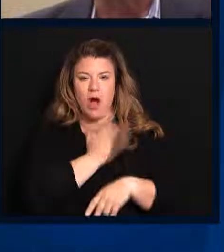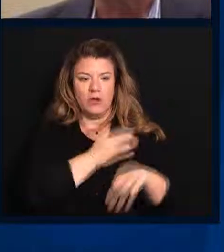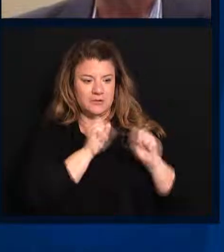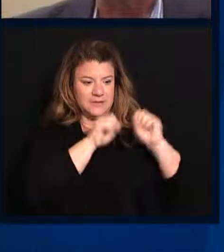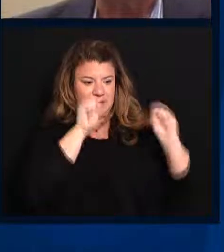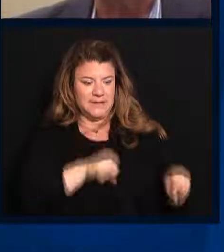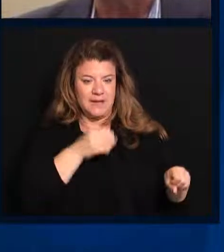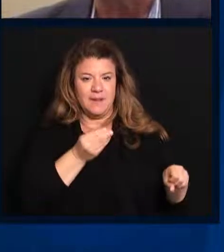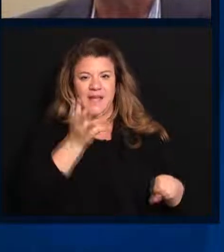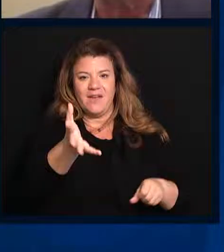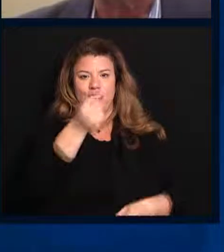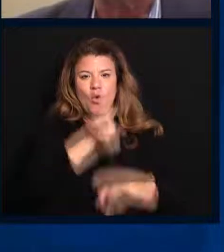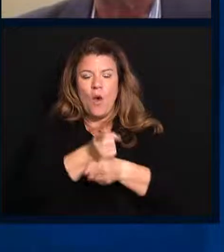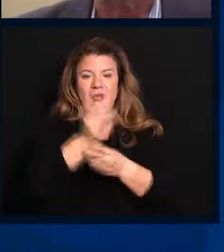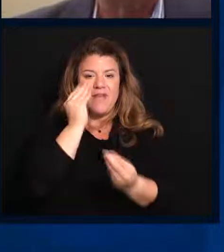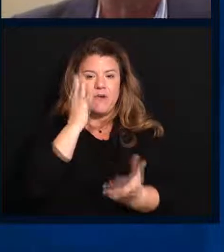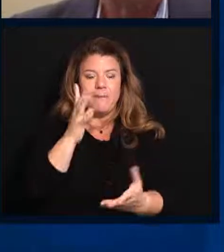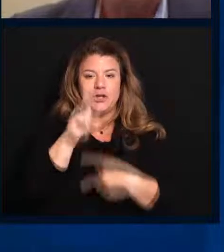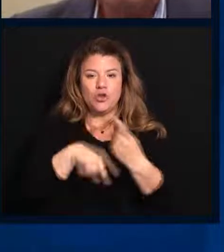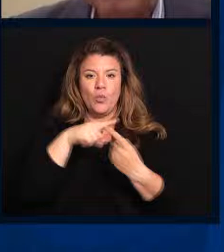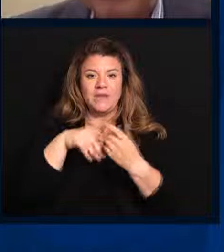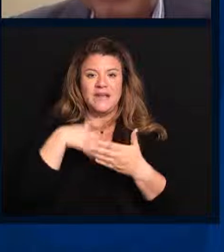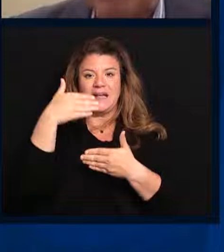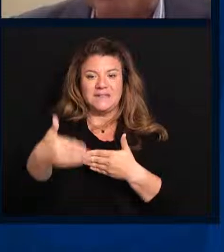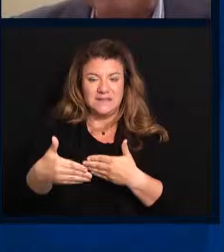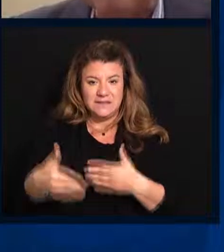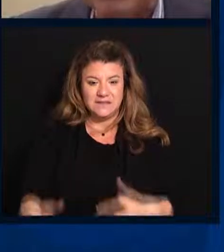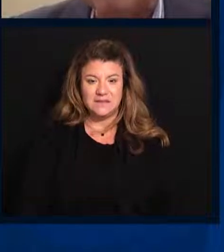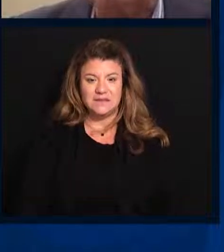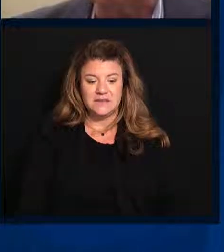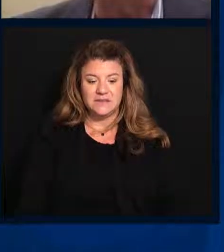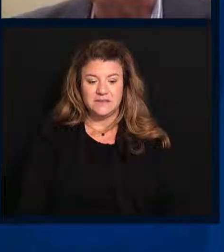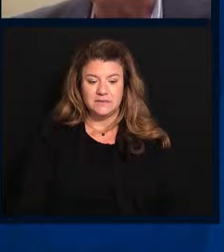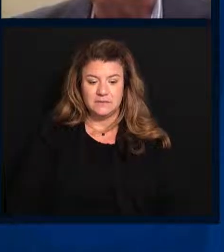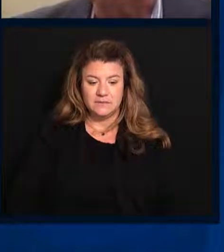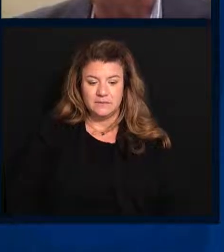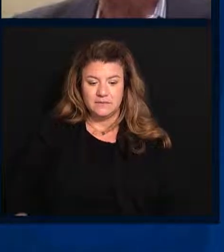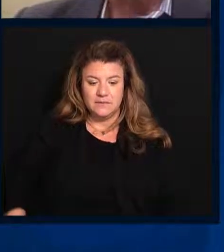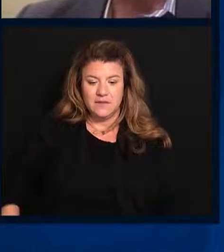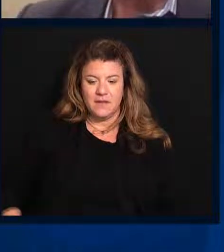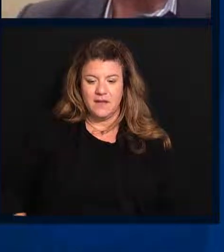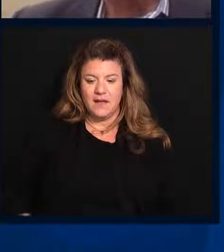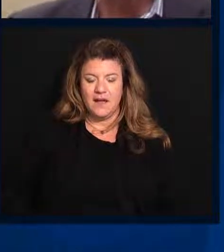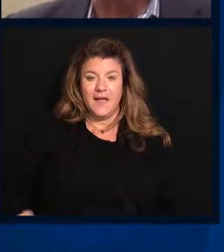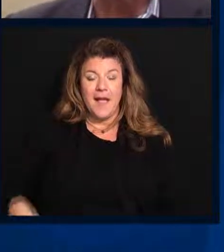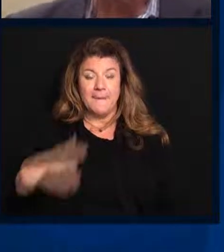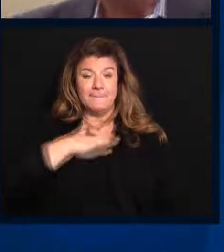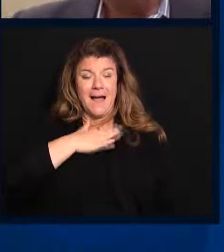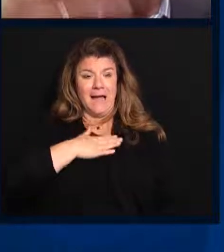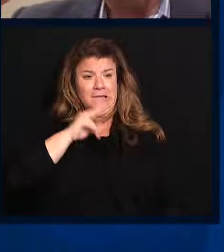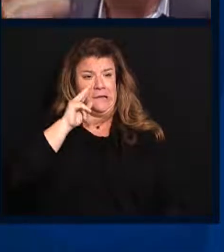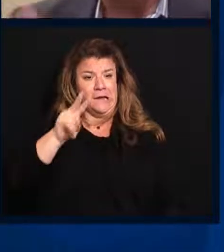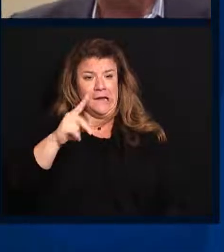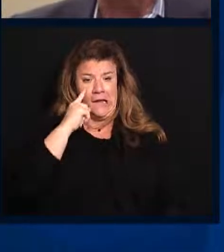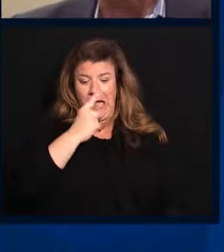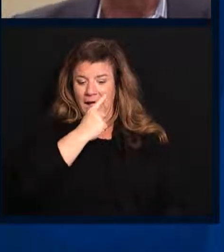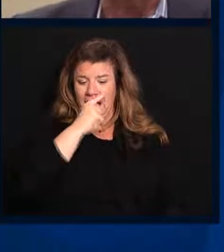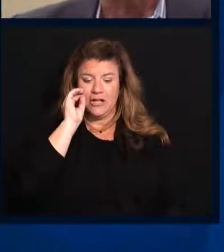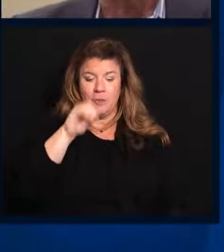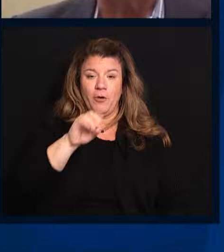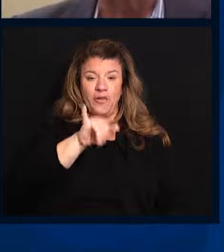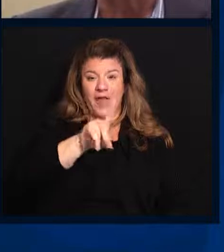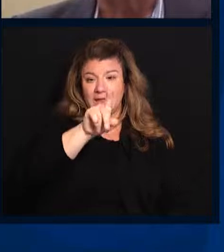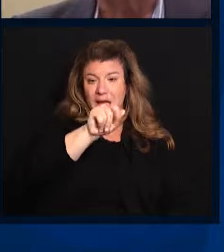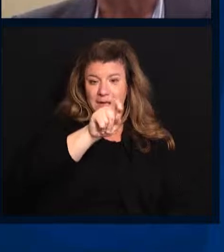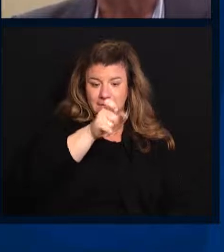the information about when you should get your next one. And I can't read that at my level, but you put in that date.